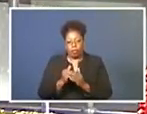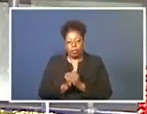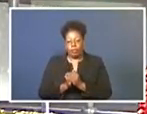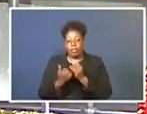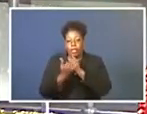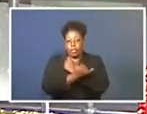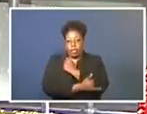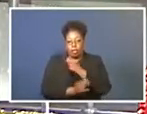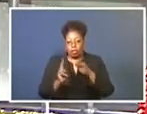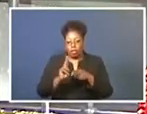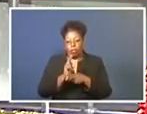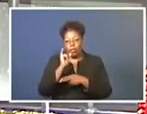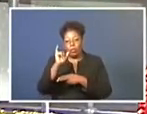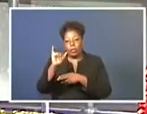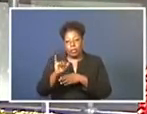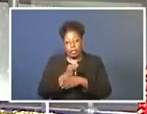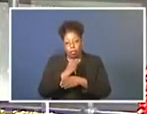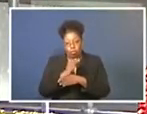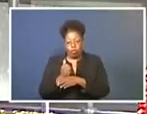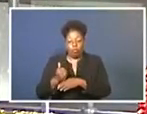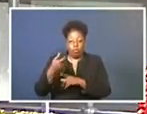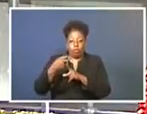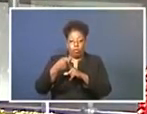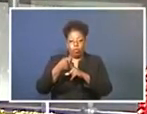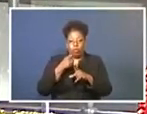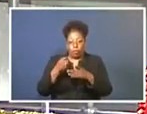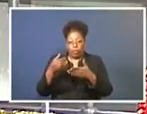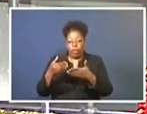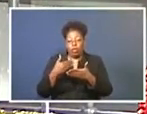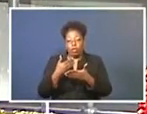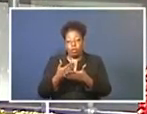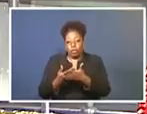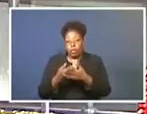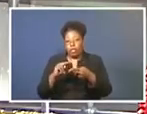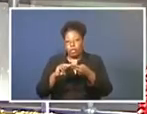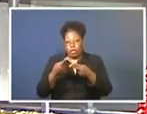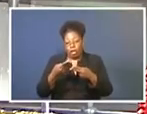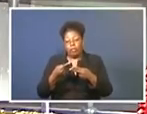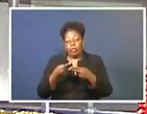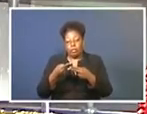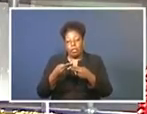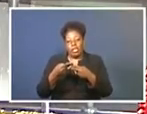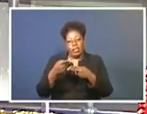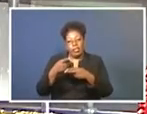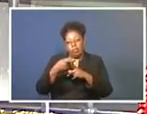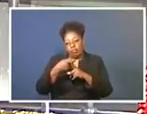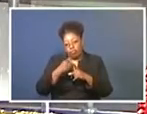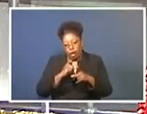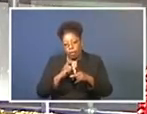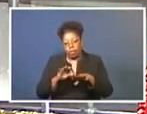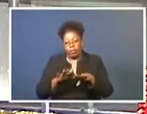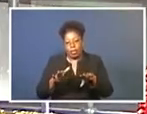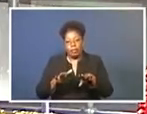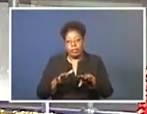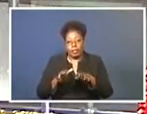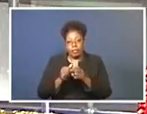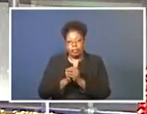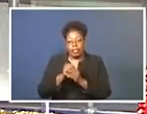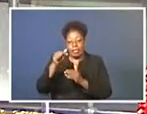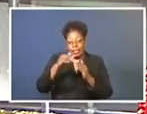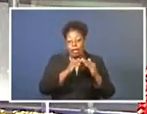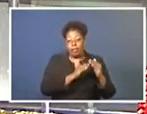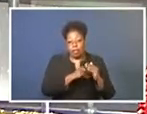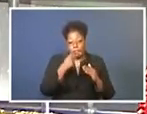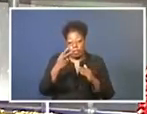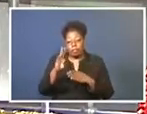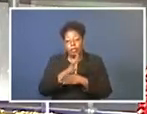number one industry continues to rebound from record low numbers brought on by the COVID-19 pandemic, the downtown area seemingly looks to be